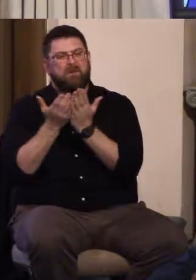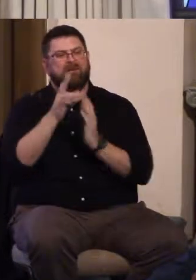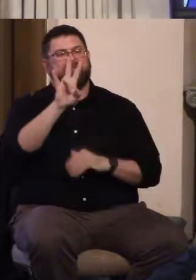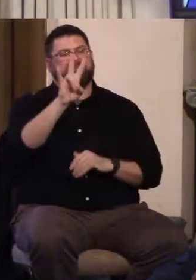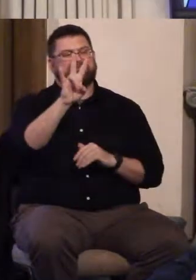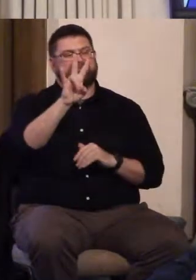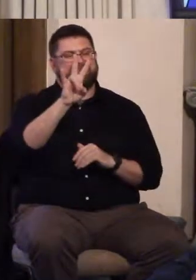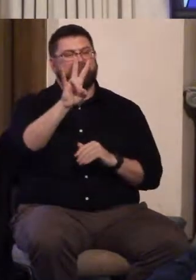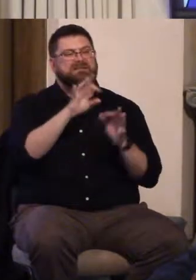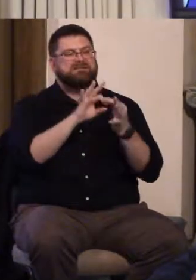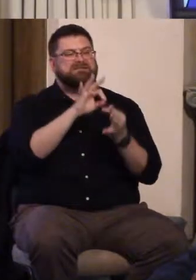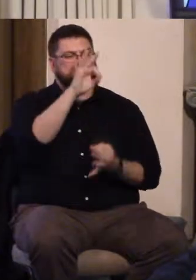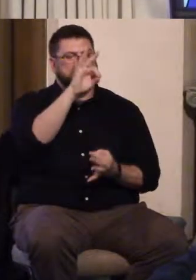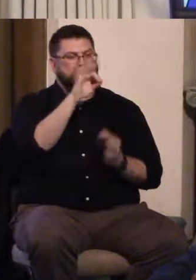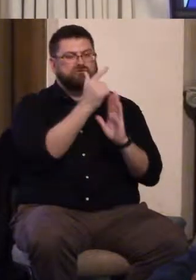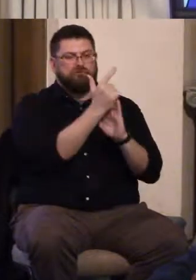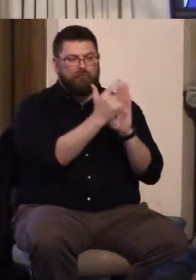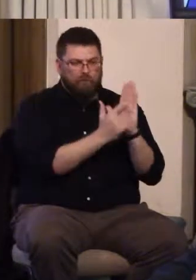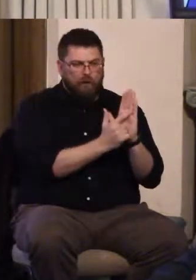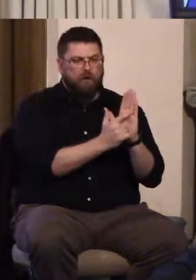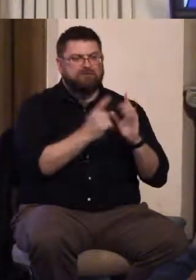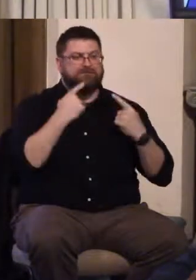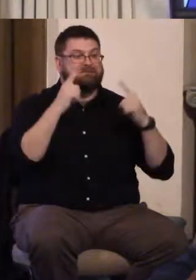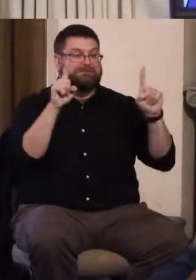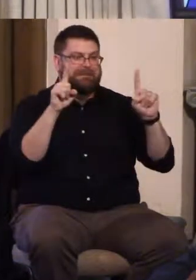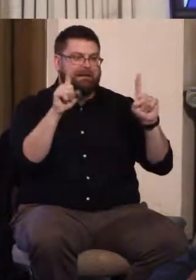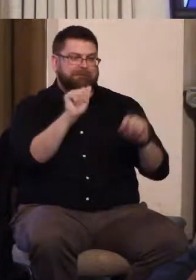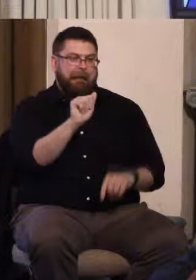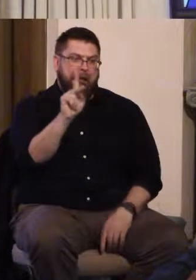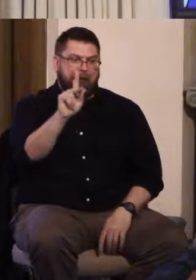Seven Spiritual Laws of Success, a.k.a. Life.